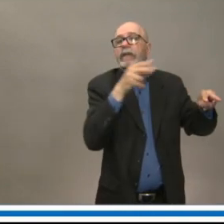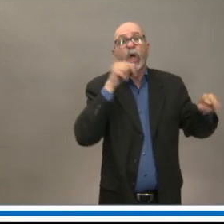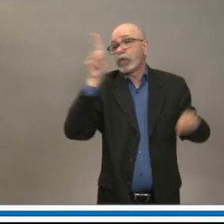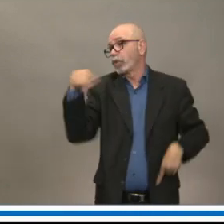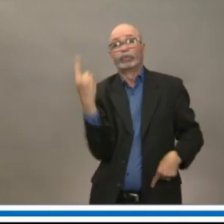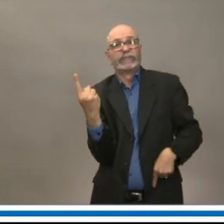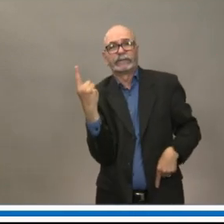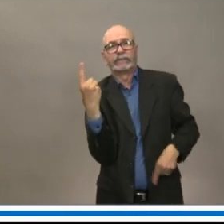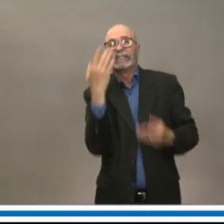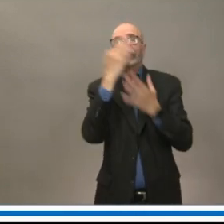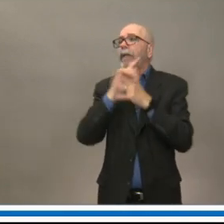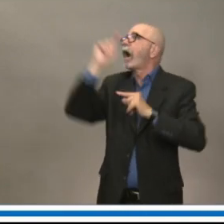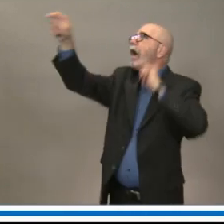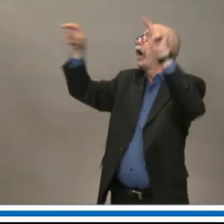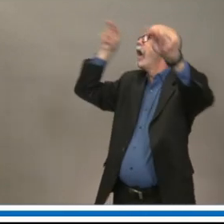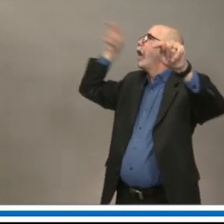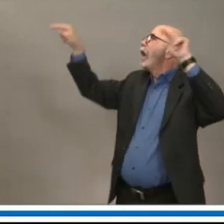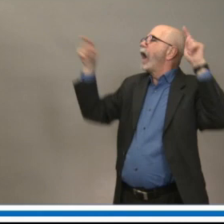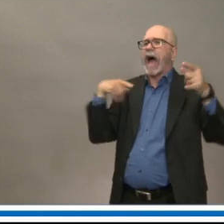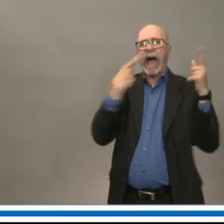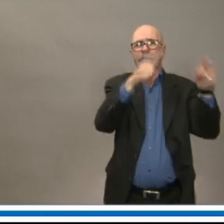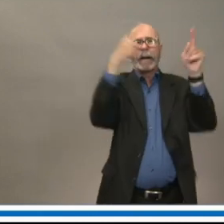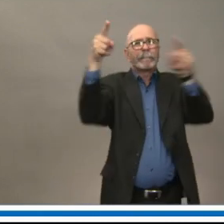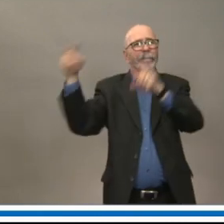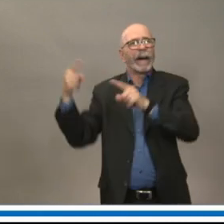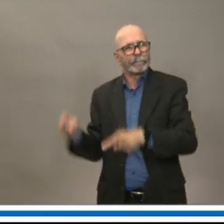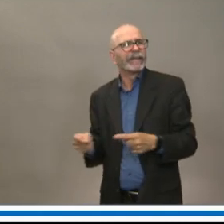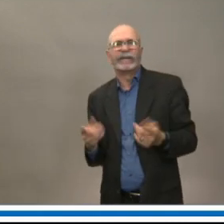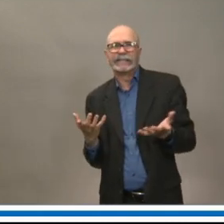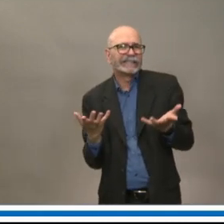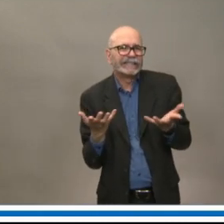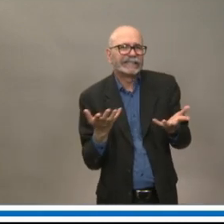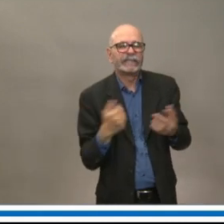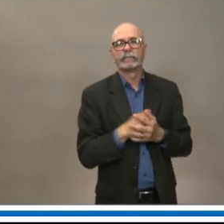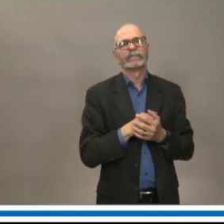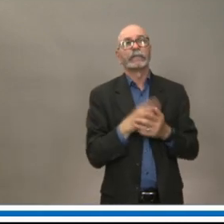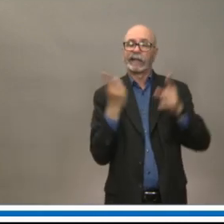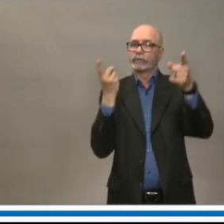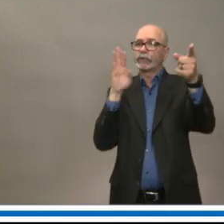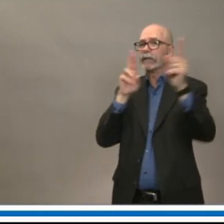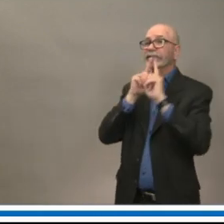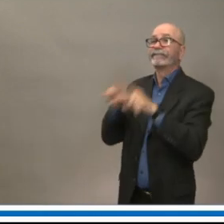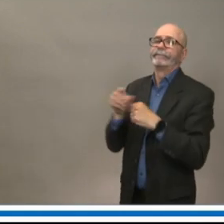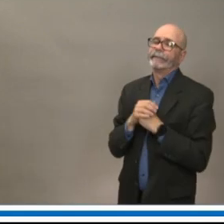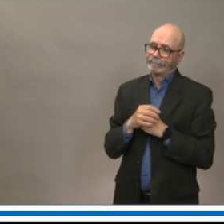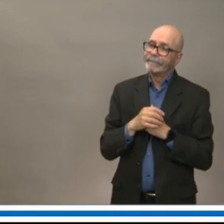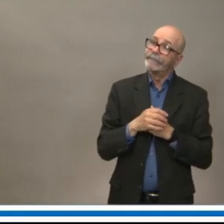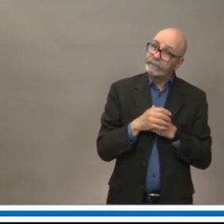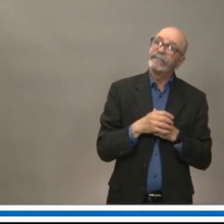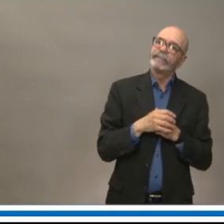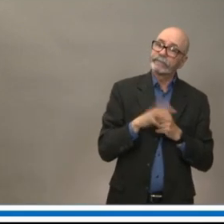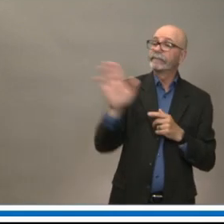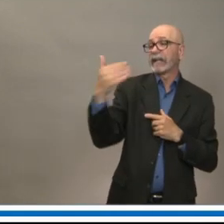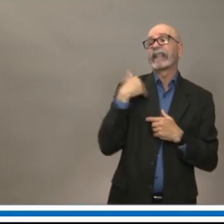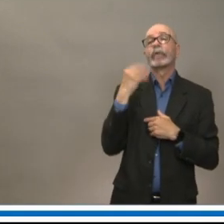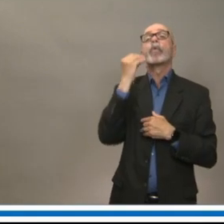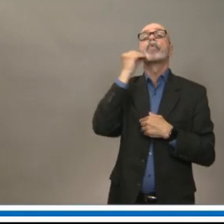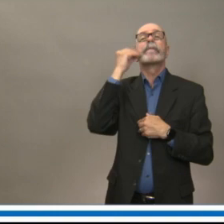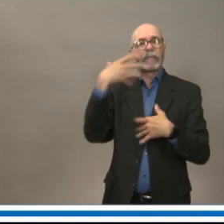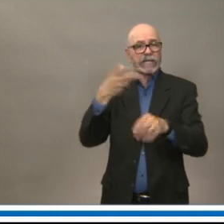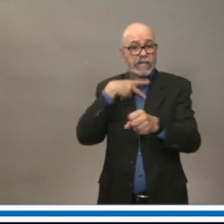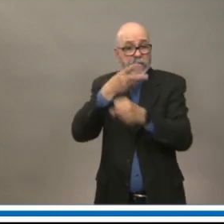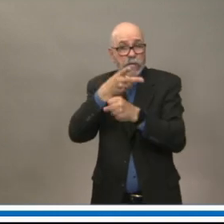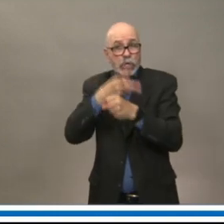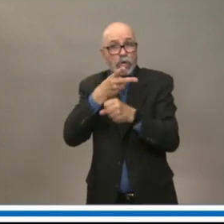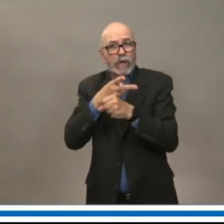So I know at the continuing care table that there's a whole section on home care, and they have reduced things because some